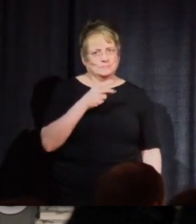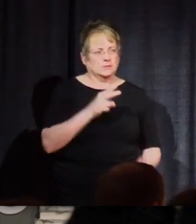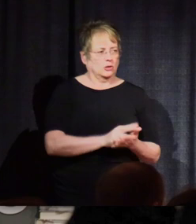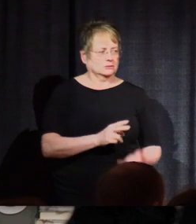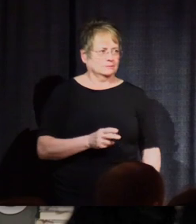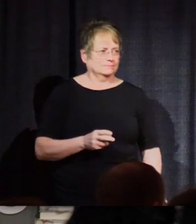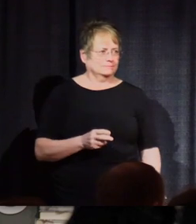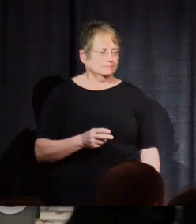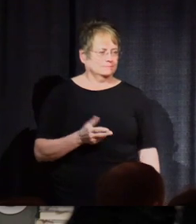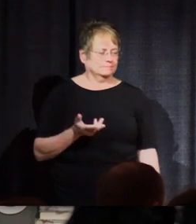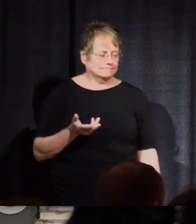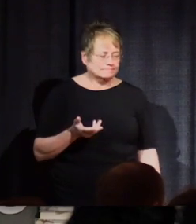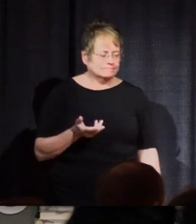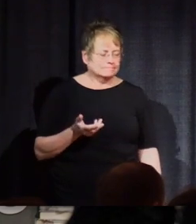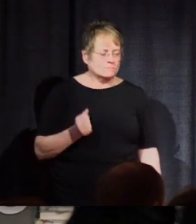lost